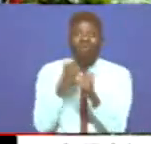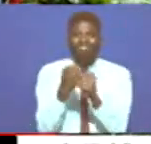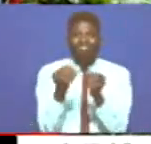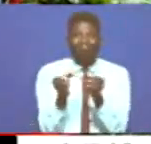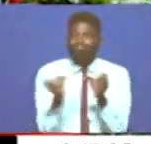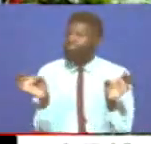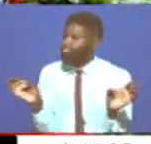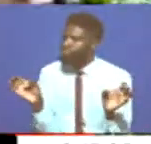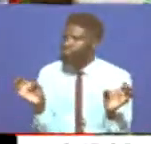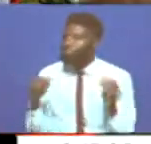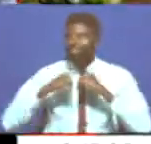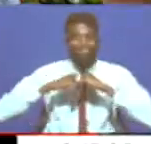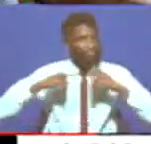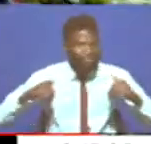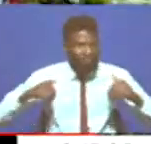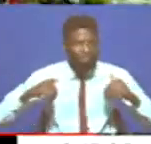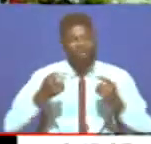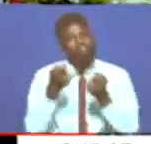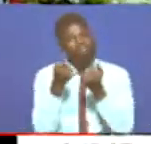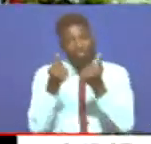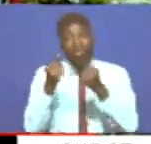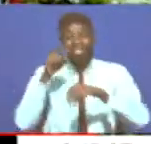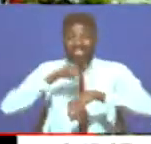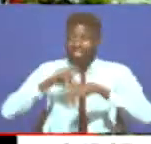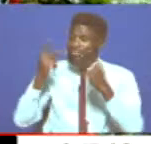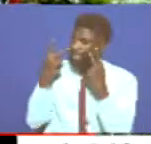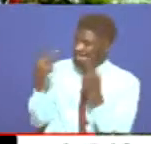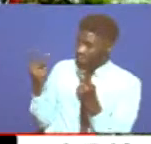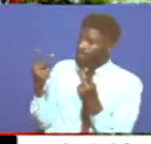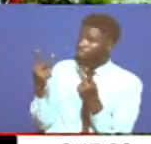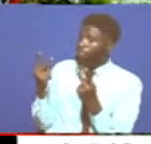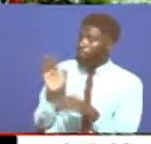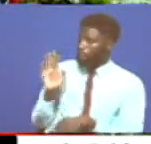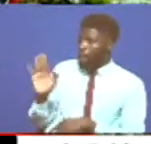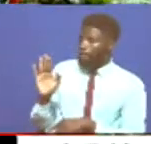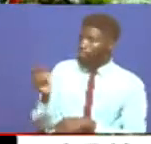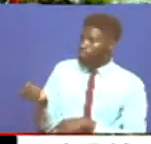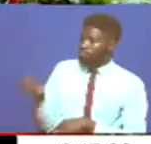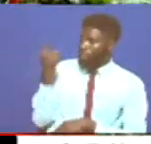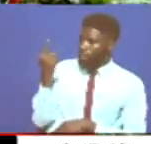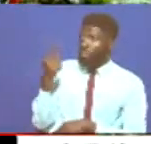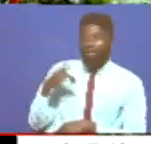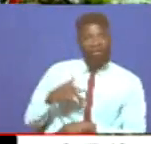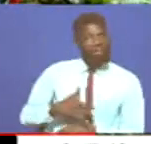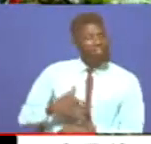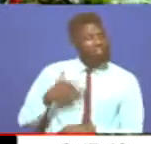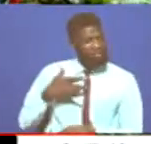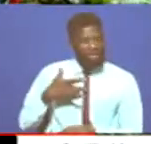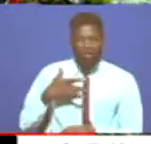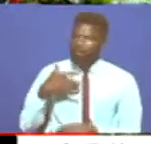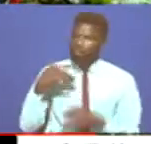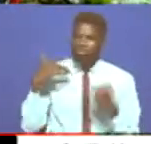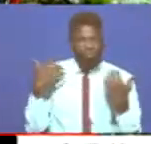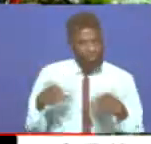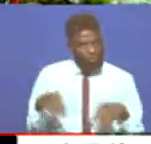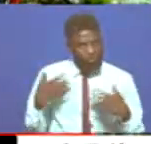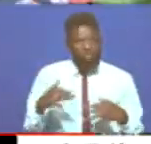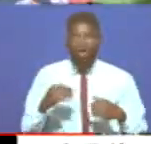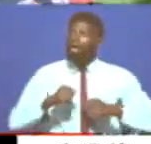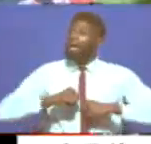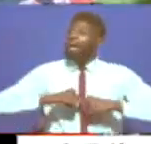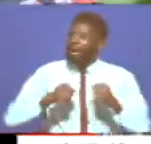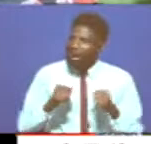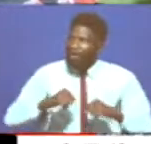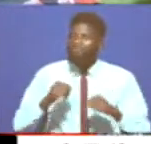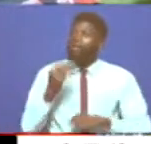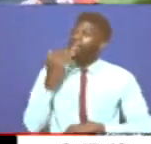we have done separately. So when I see this thing coming, I feel joyful and thank God